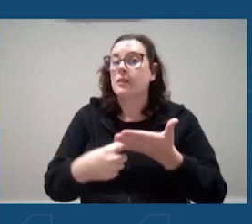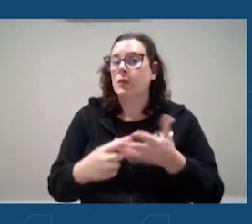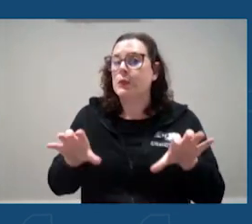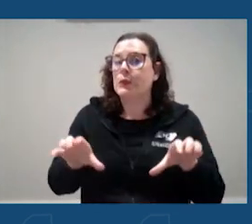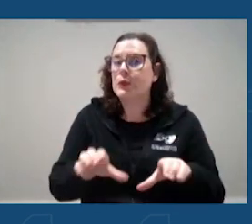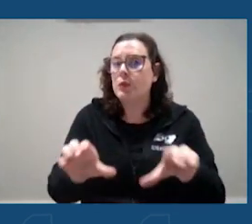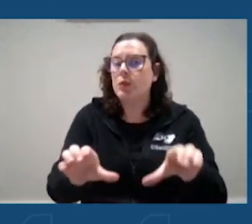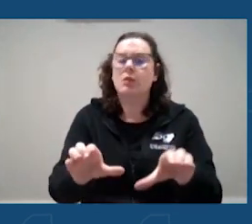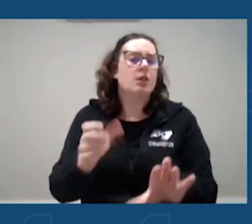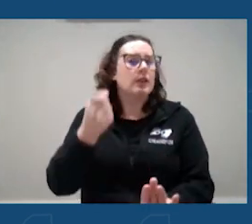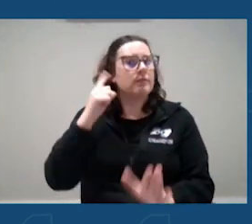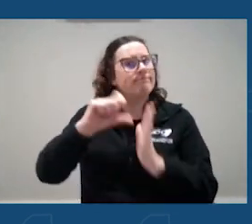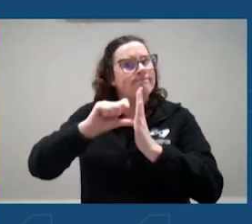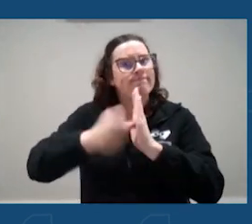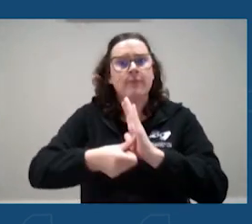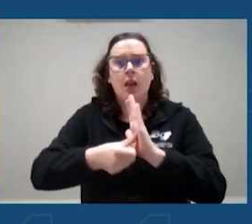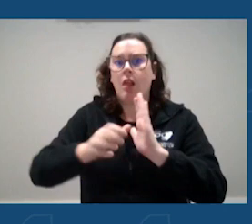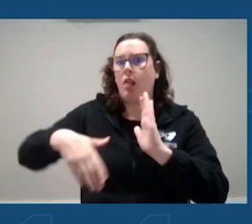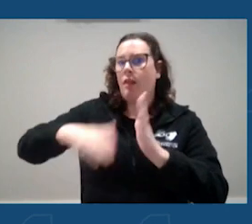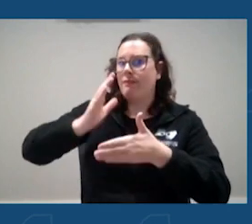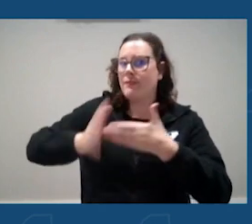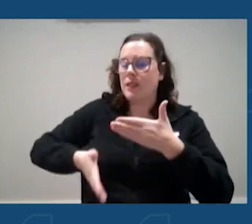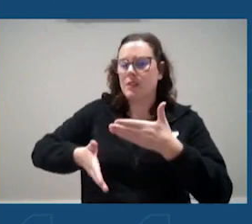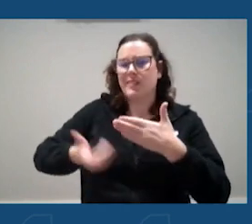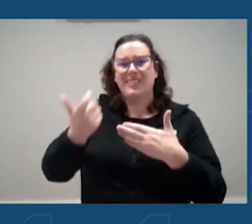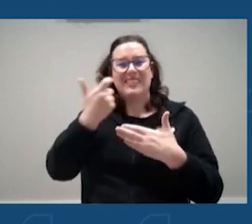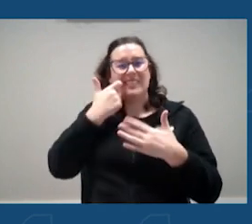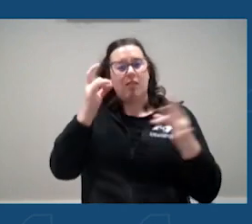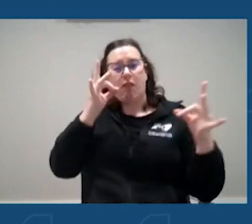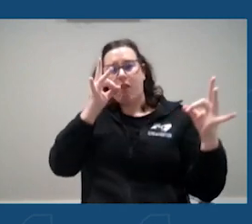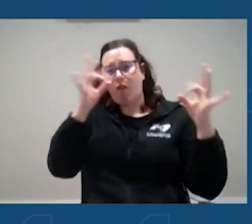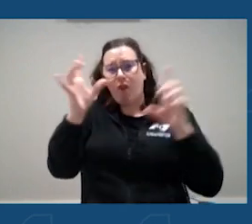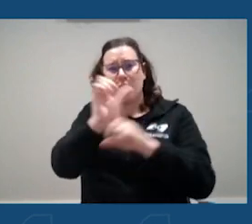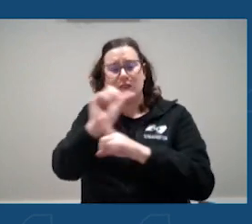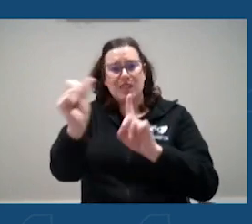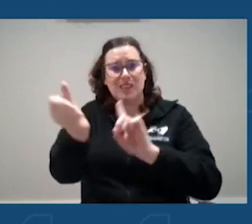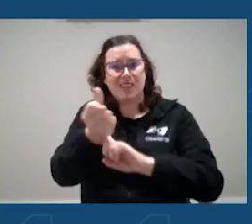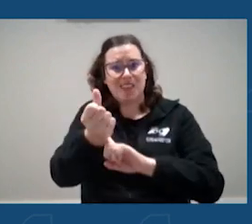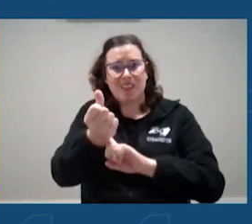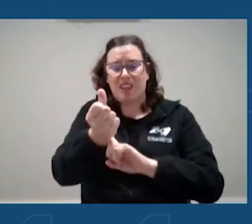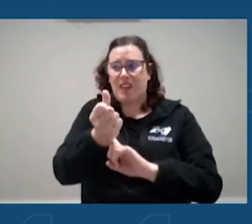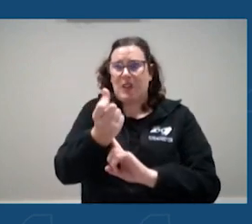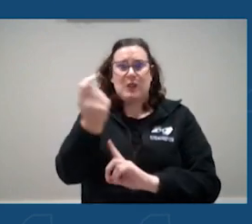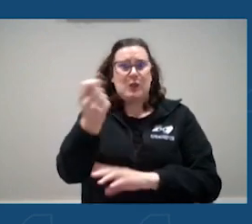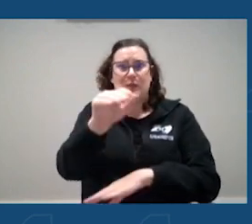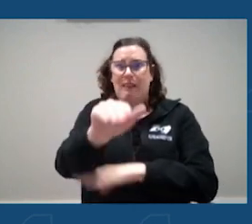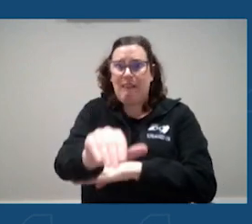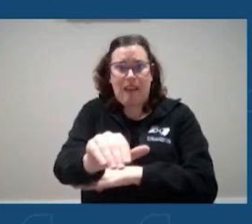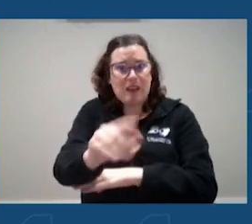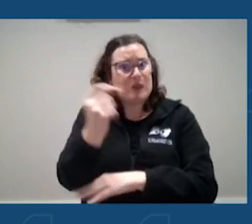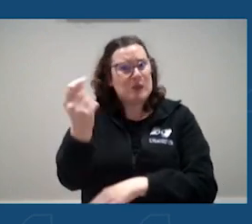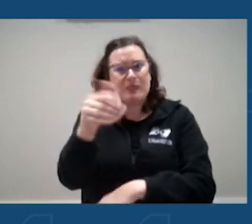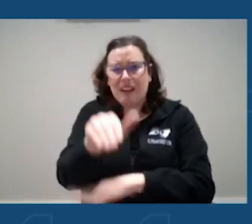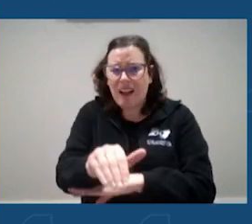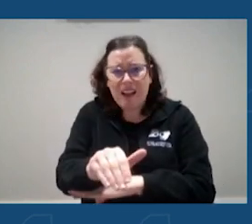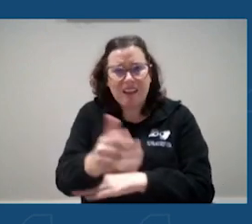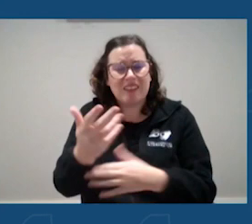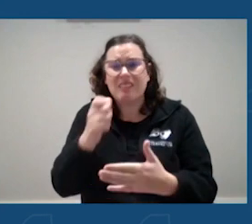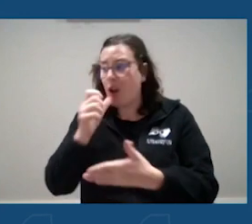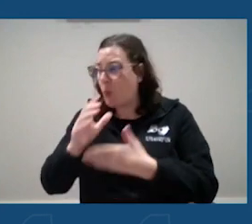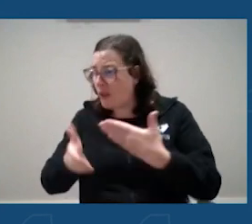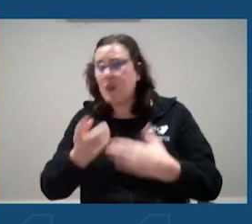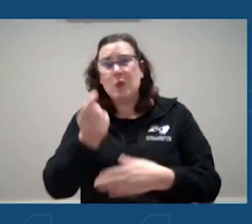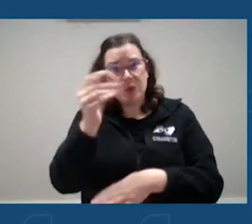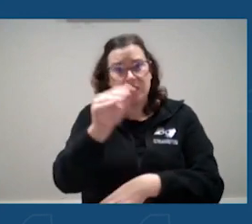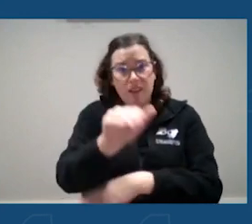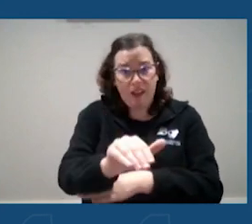yet. I mean, we just had a horrific situation with, you know, just a random Tuesday night, not even a weekend night in the summer, a Tuesday night, 4-hour period. We had 5